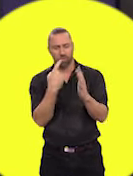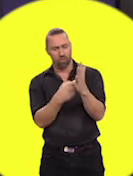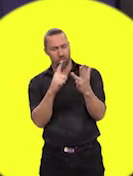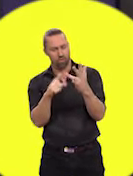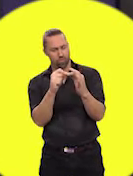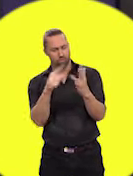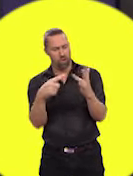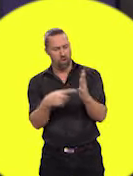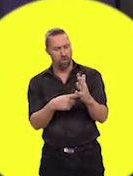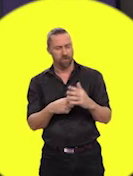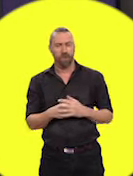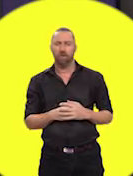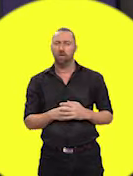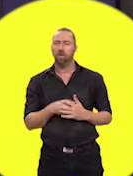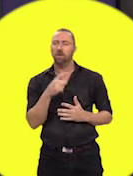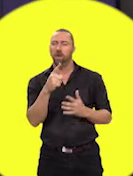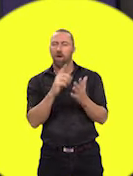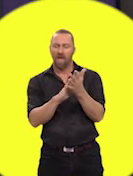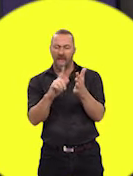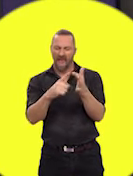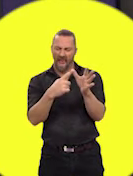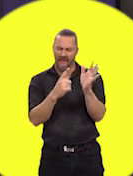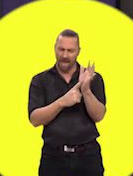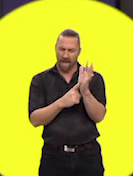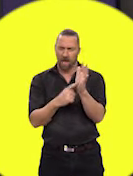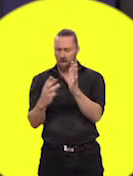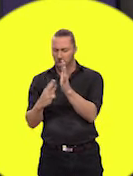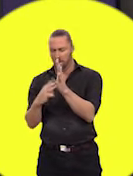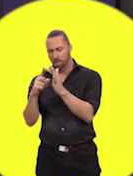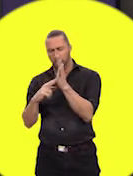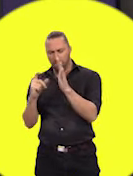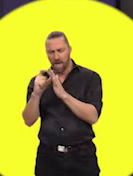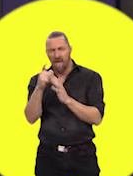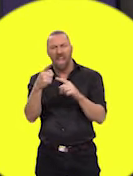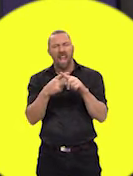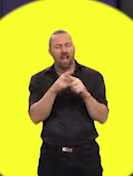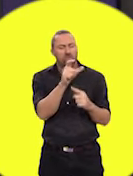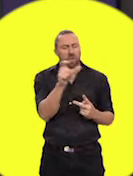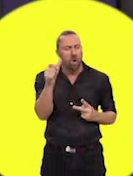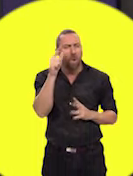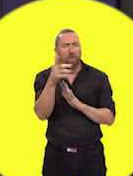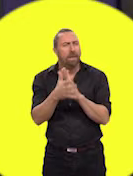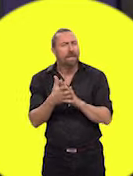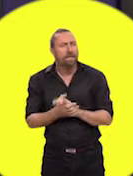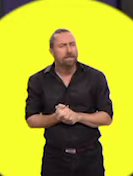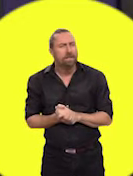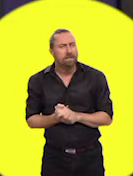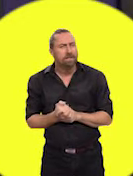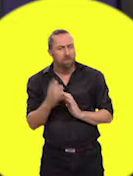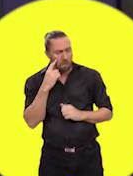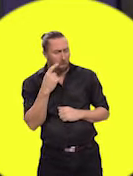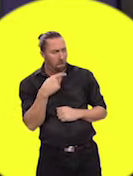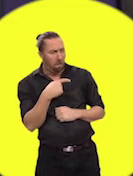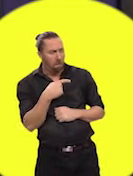I wonder if you know what the words healing and mending mean. Well, I can see here on the page that they